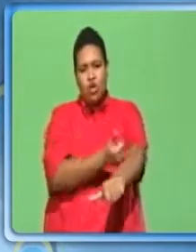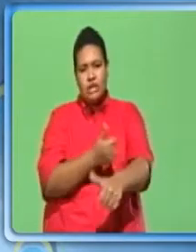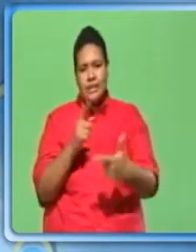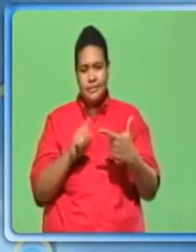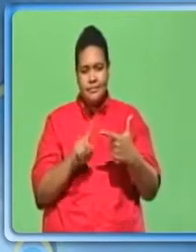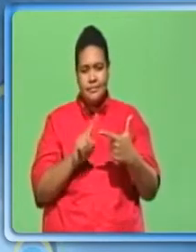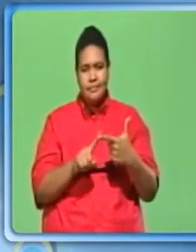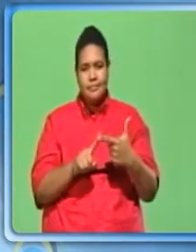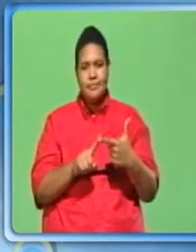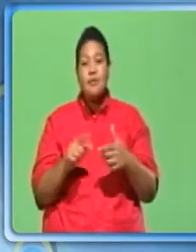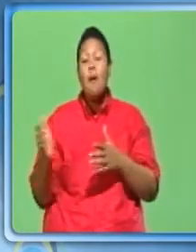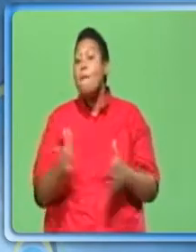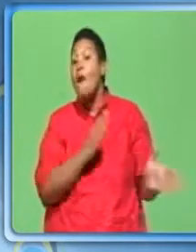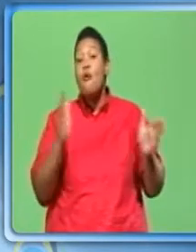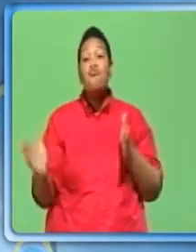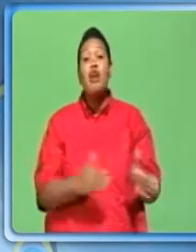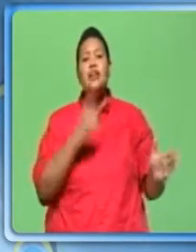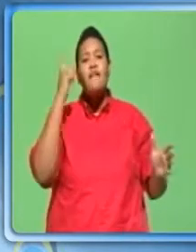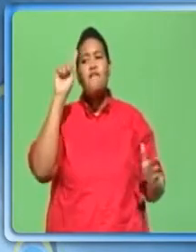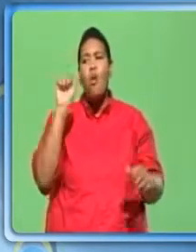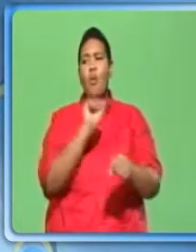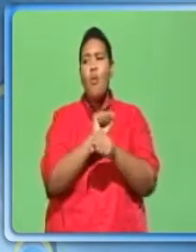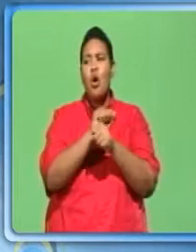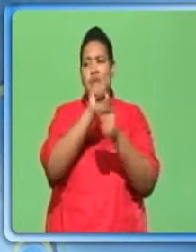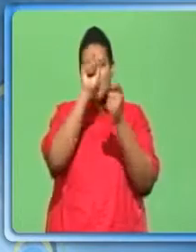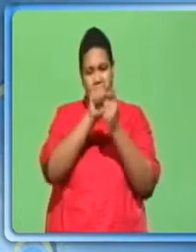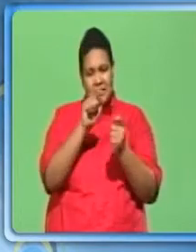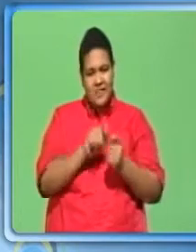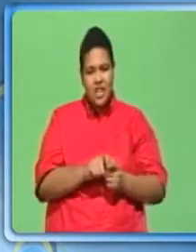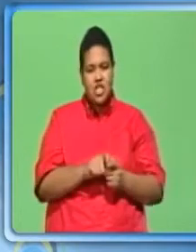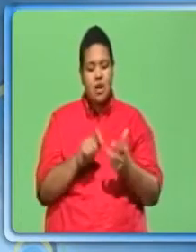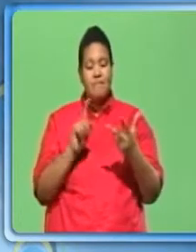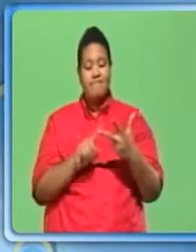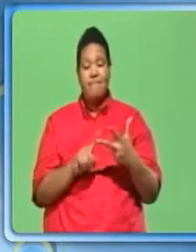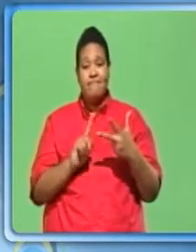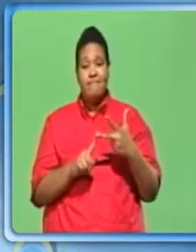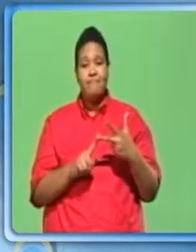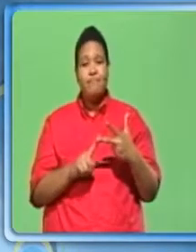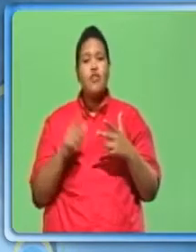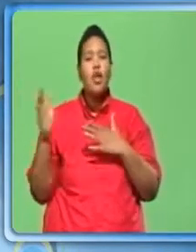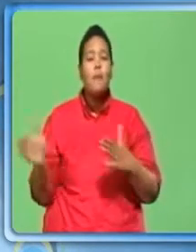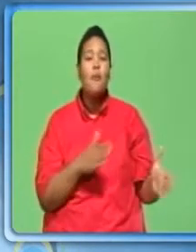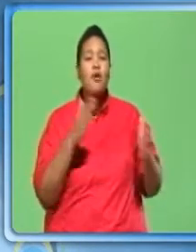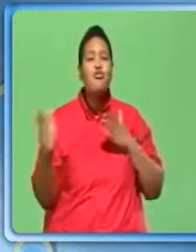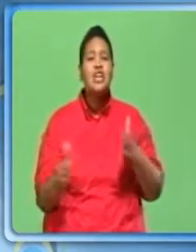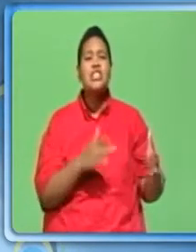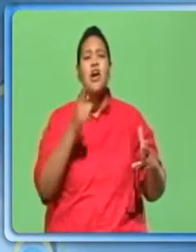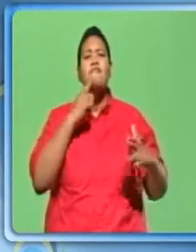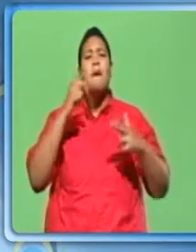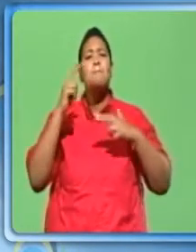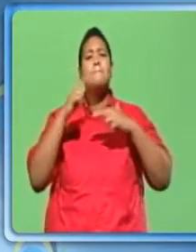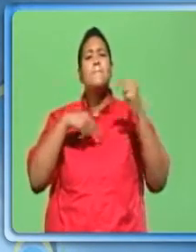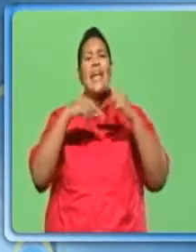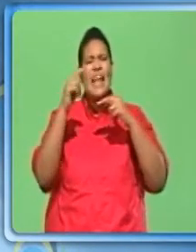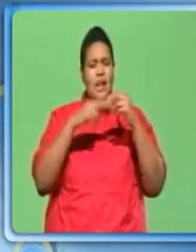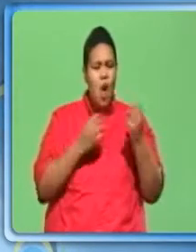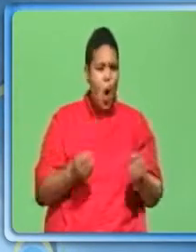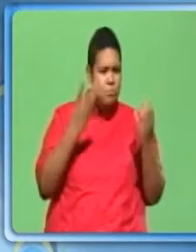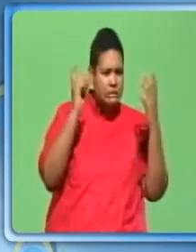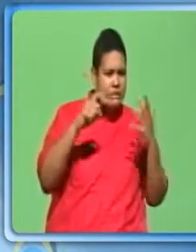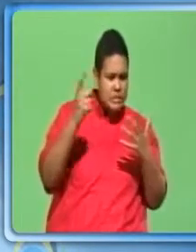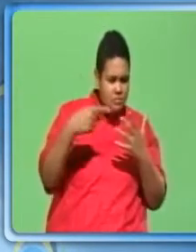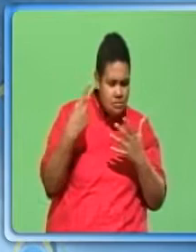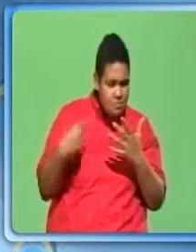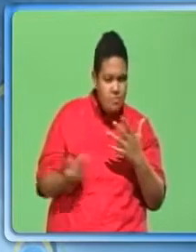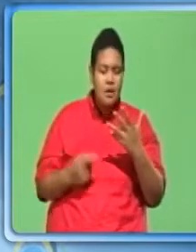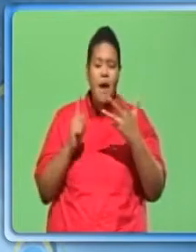2. Preparation of work specification. 3. Preparation of bill of quantities. And